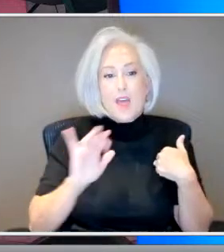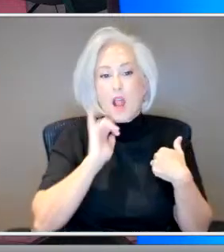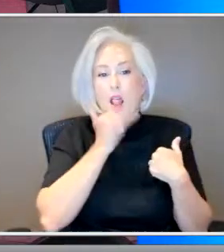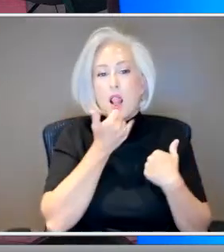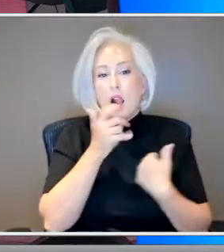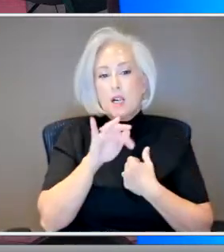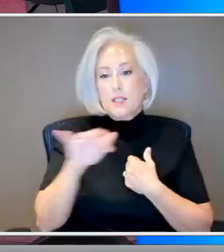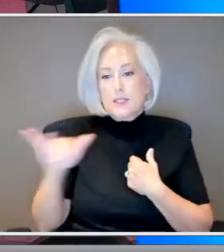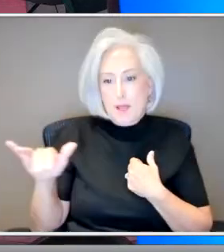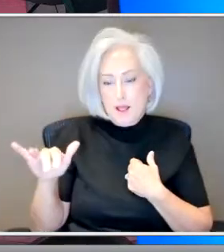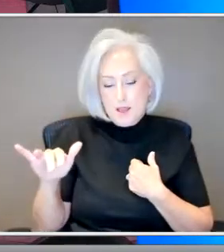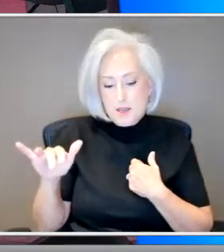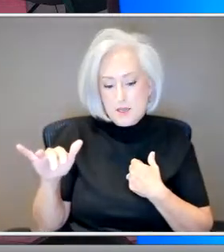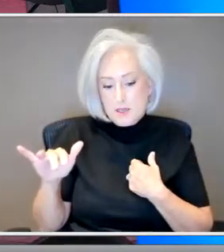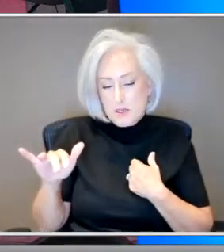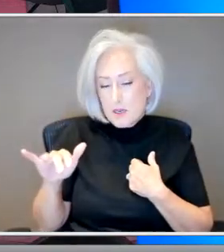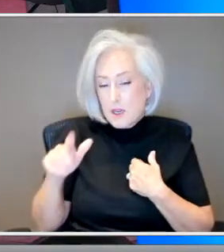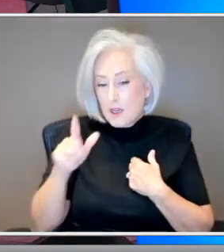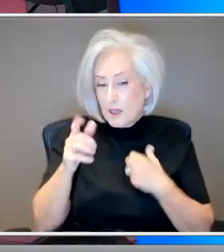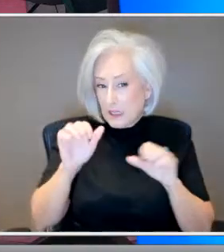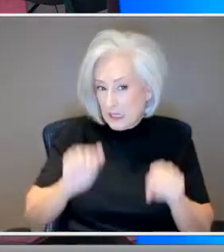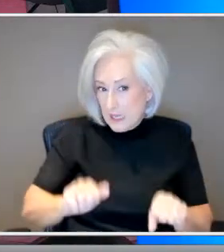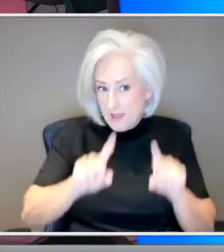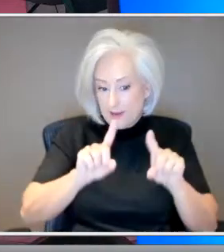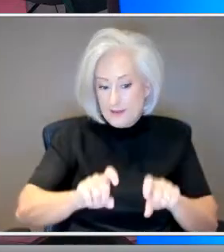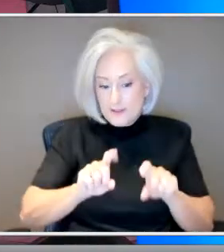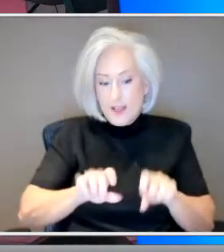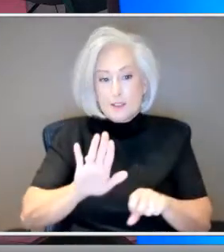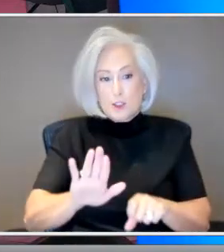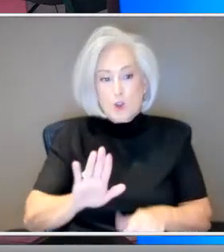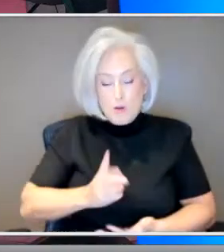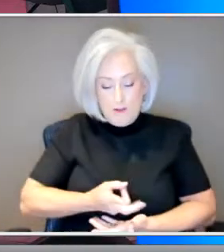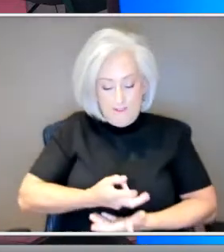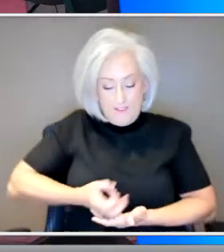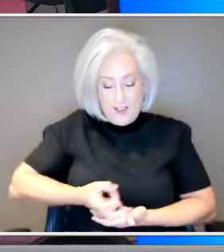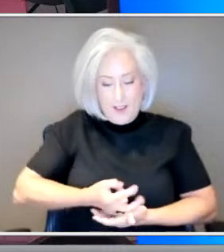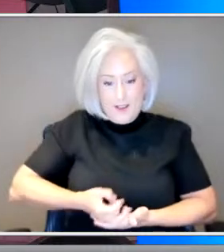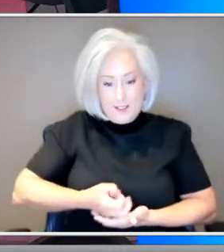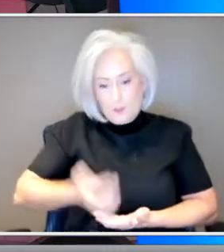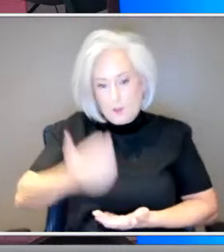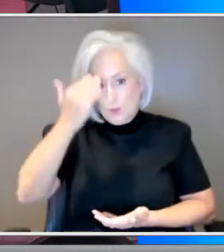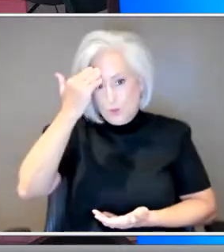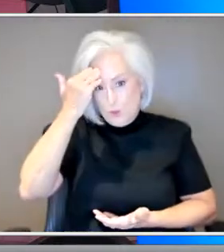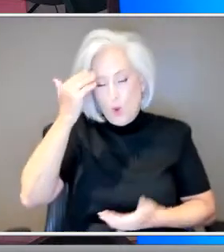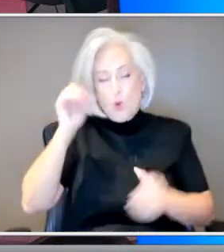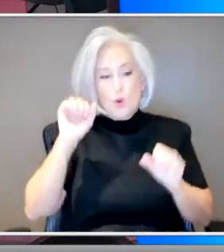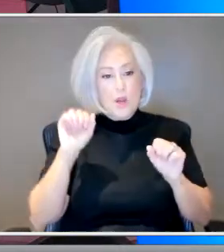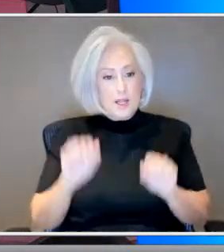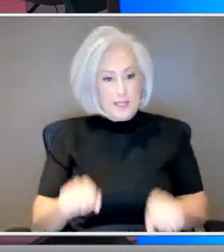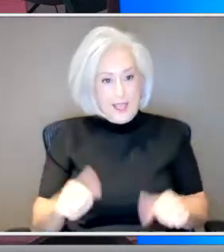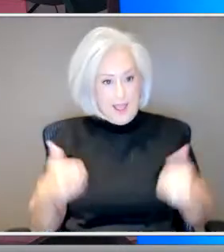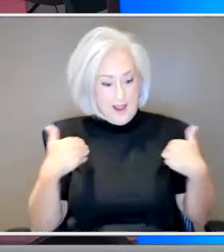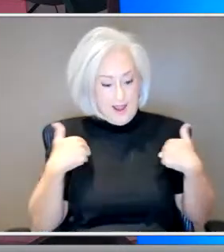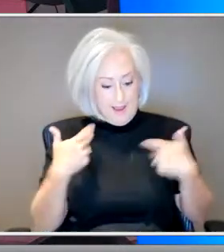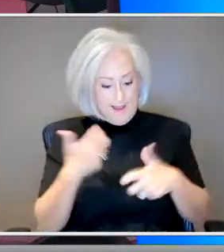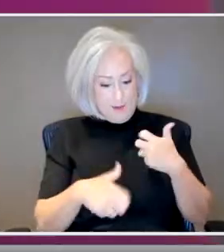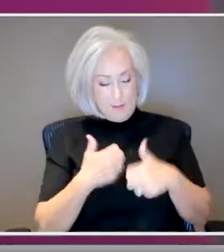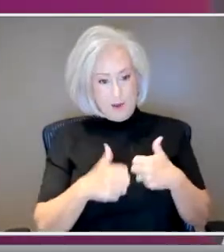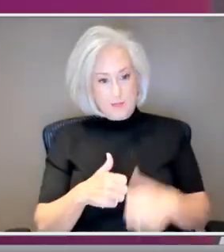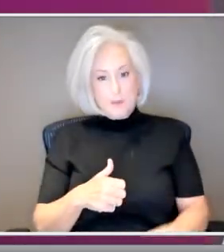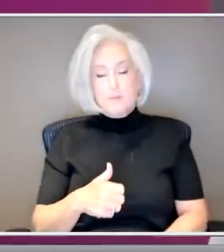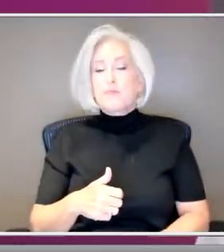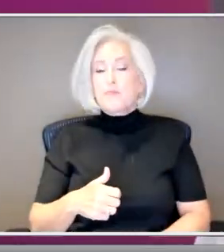her fetus would carry this gene, this heart gene? Should I ask Dr. Surface or Shobana? Who wants There are to take two this one? ways. So Okay. if they come to